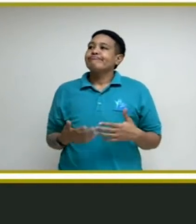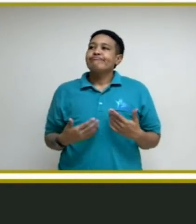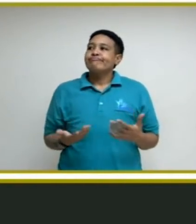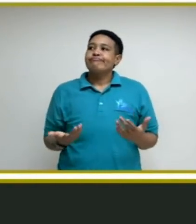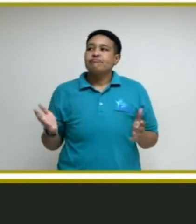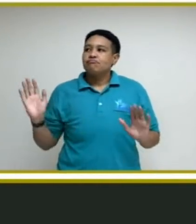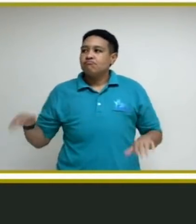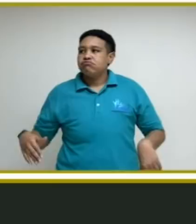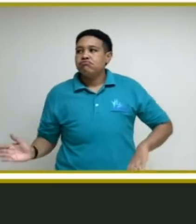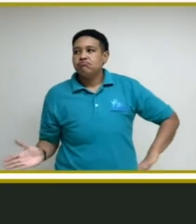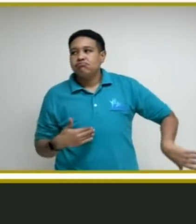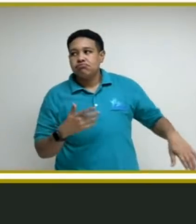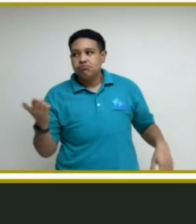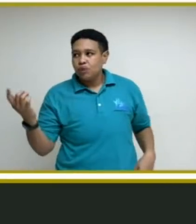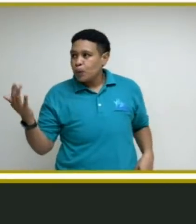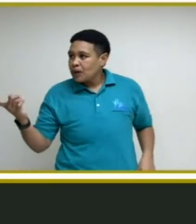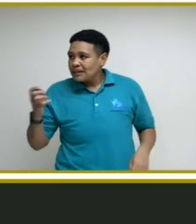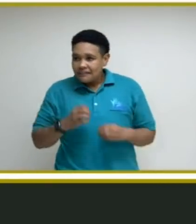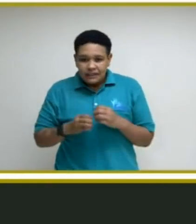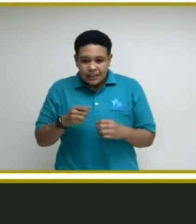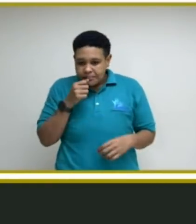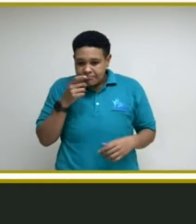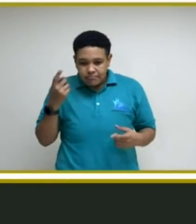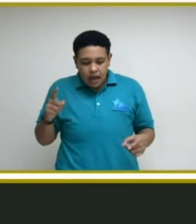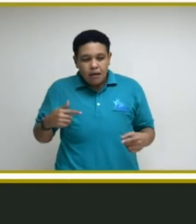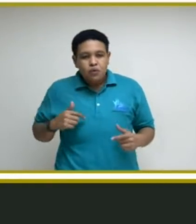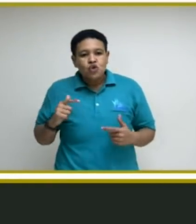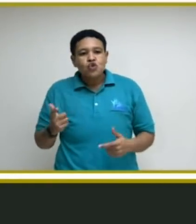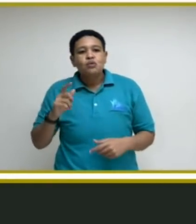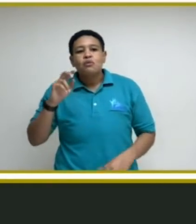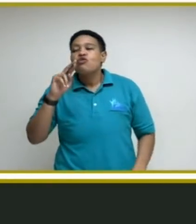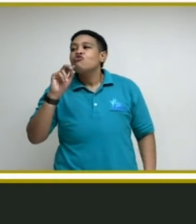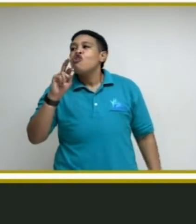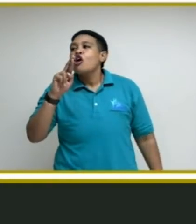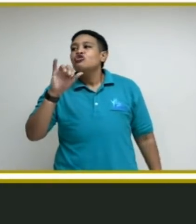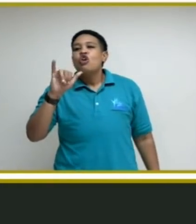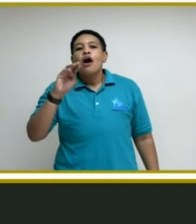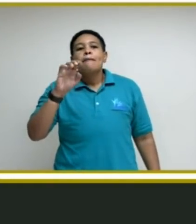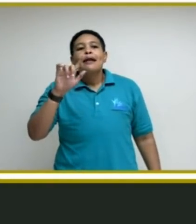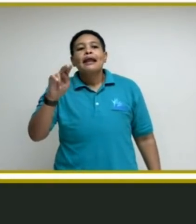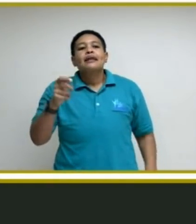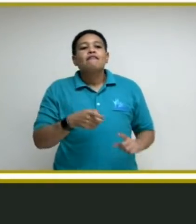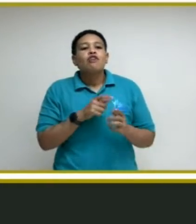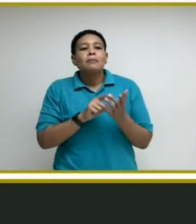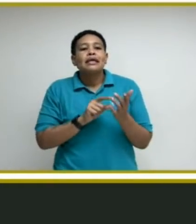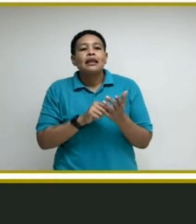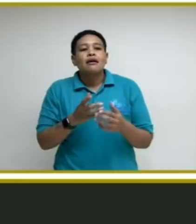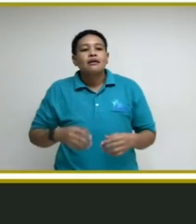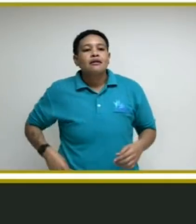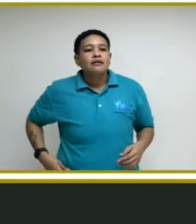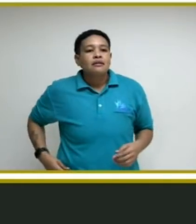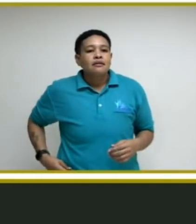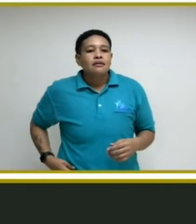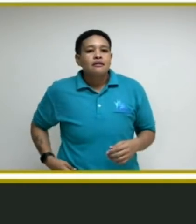All right, while Javine sorts himself out, we'll move to Roxroy McLean from the Gleno.